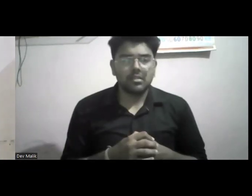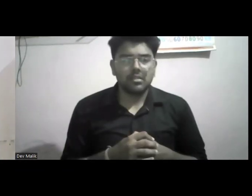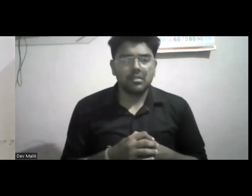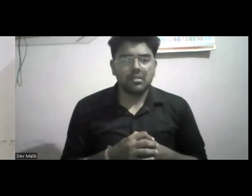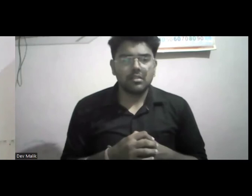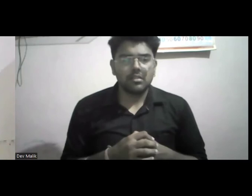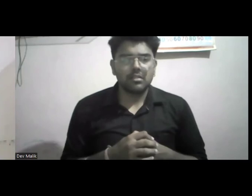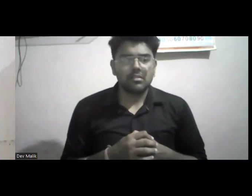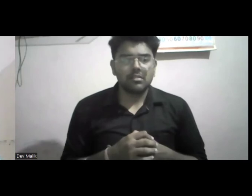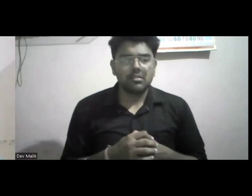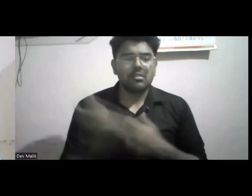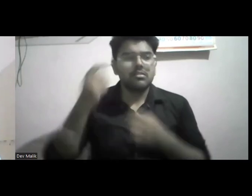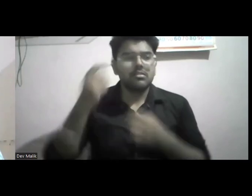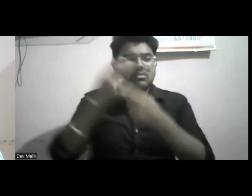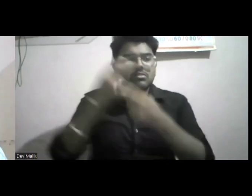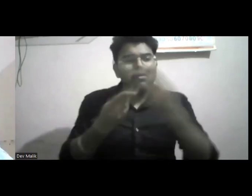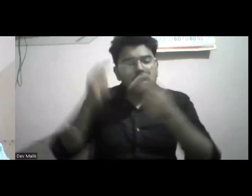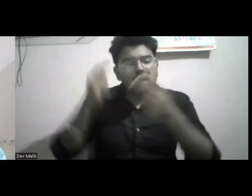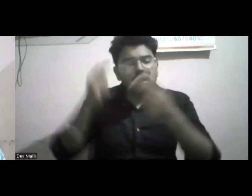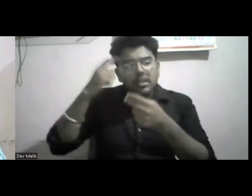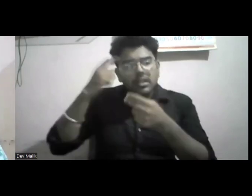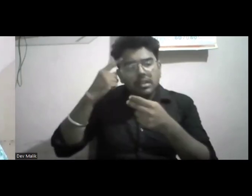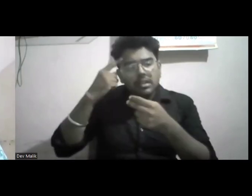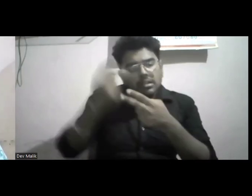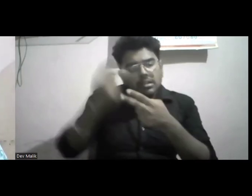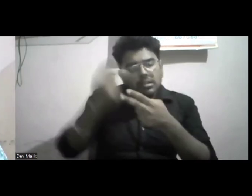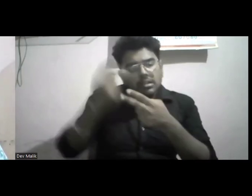building a fictional story just to